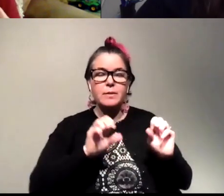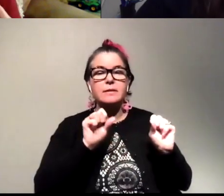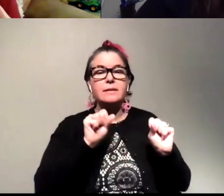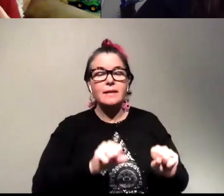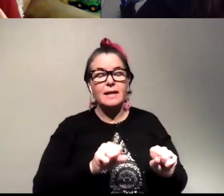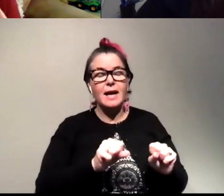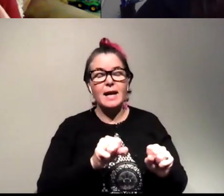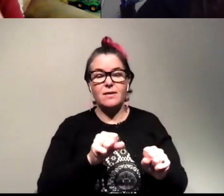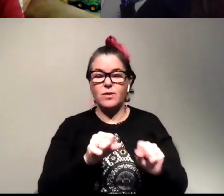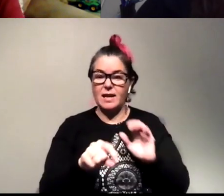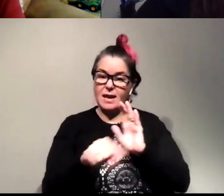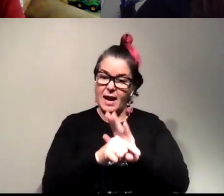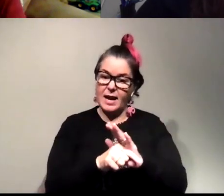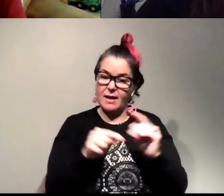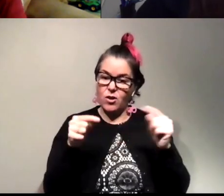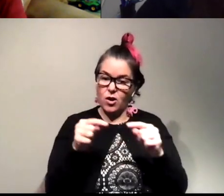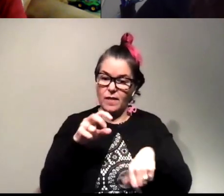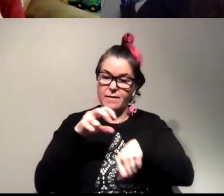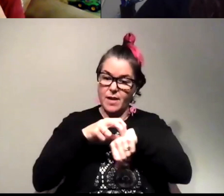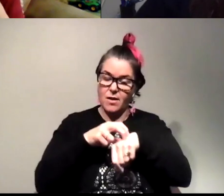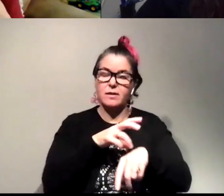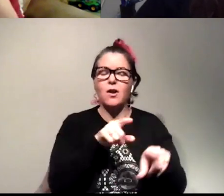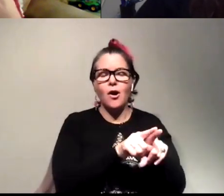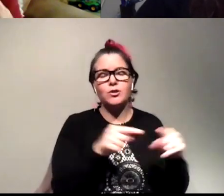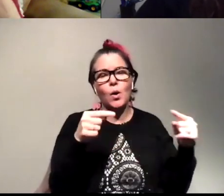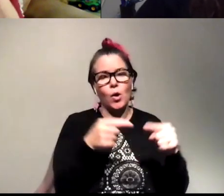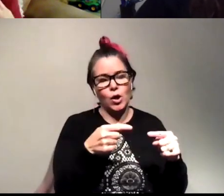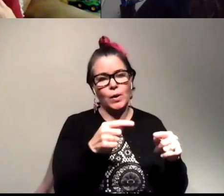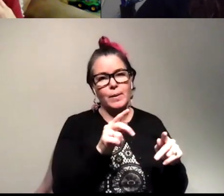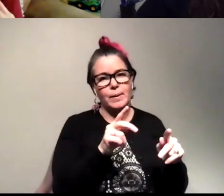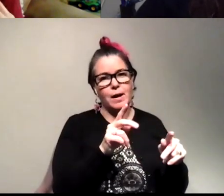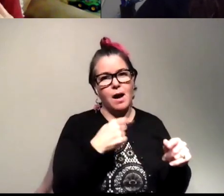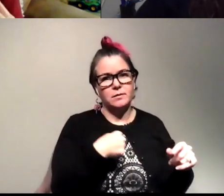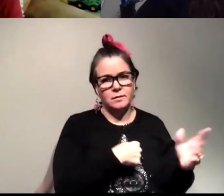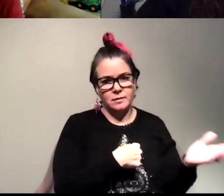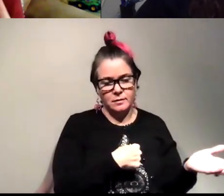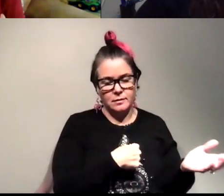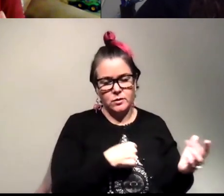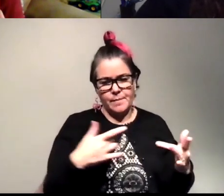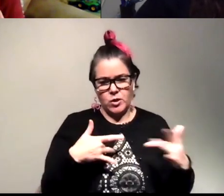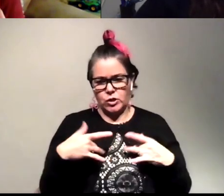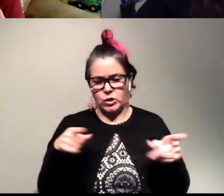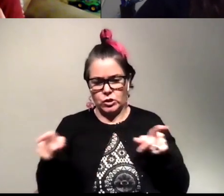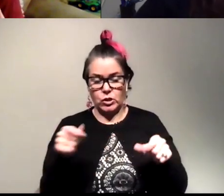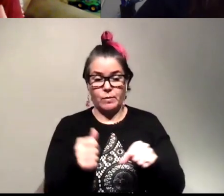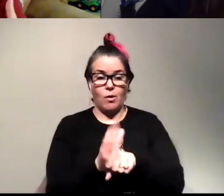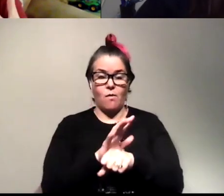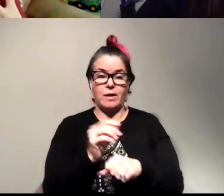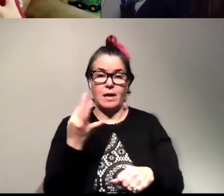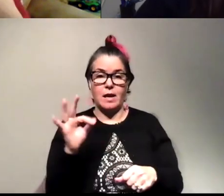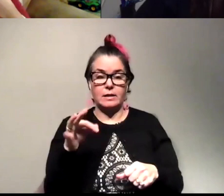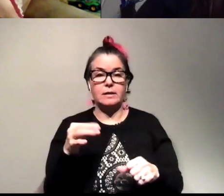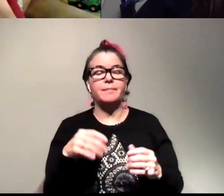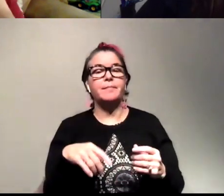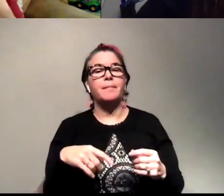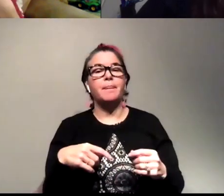for the virus, but bad for us. And so there's two different things to worry about with COVID-19. How can